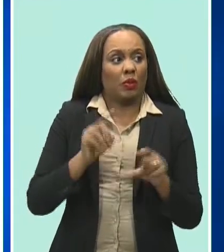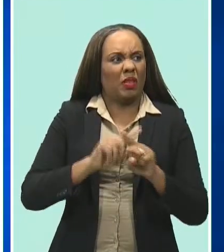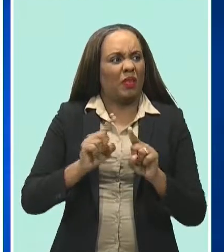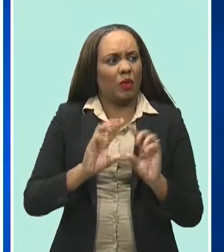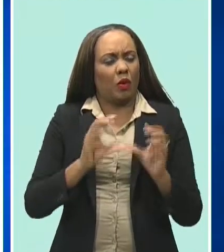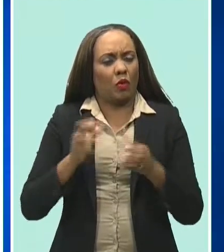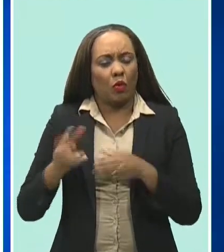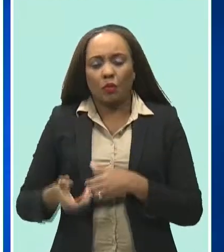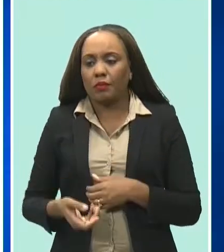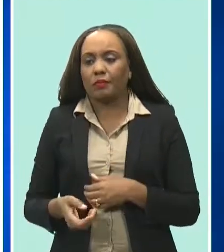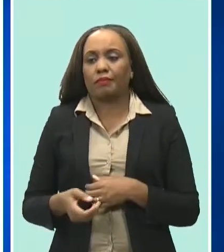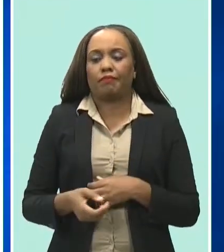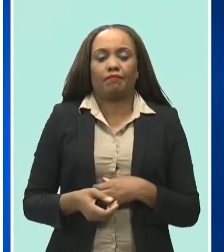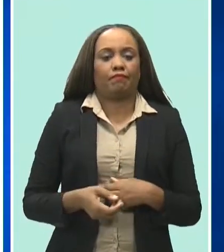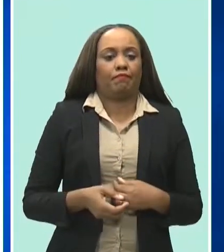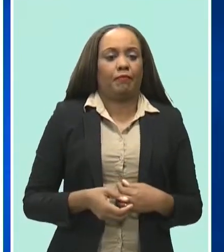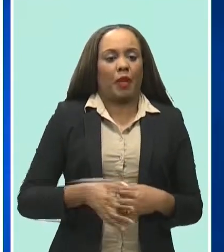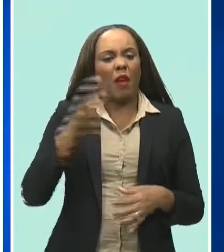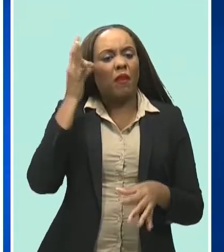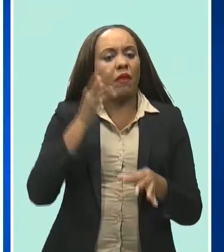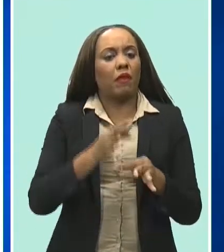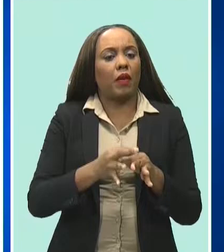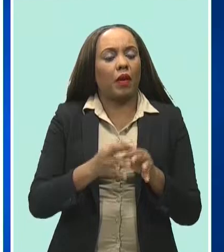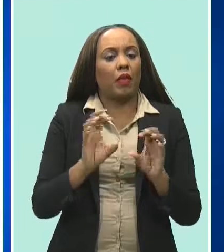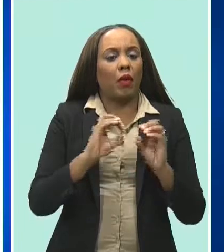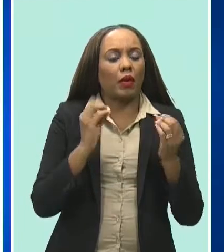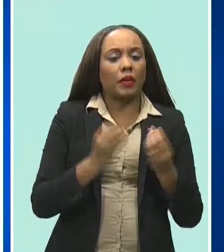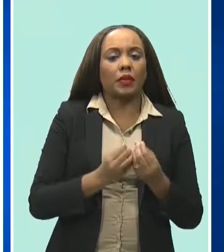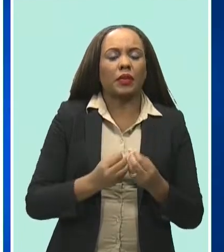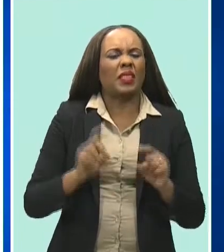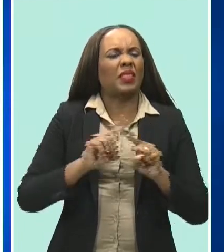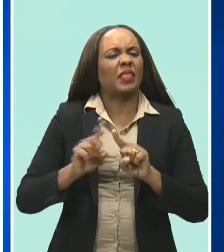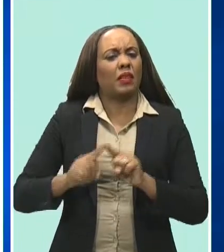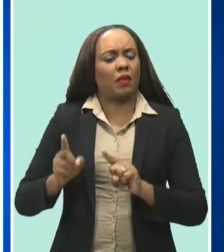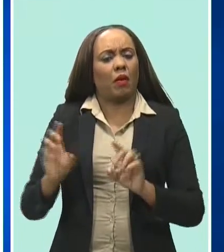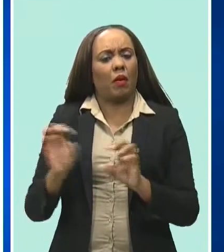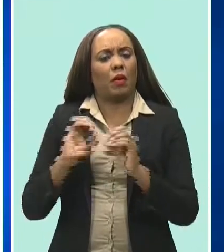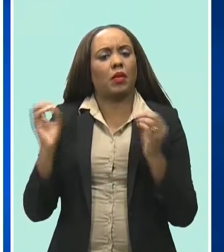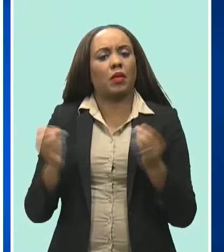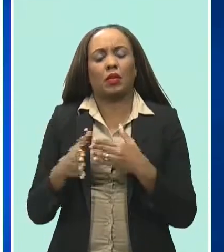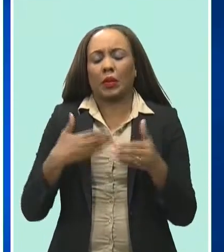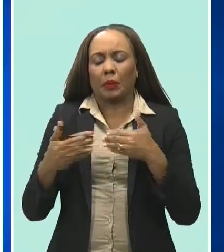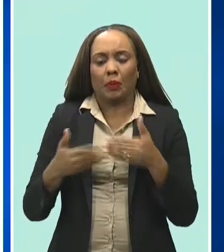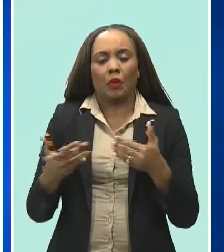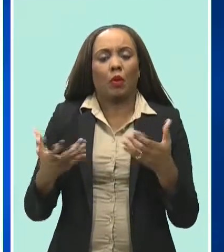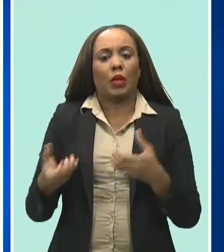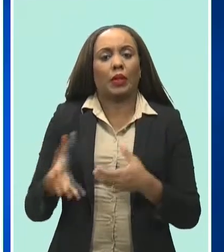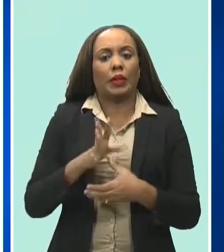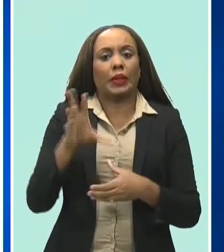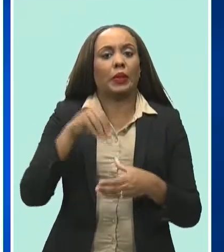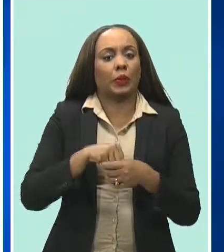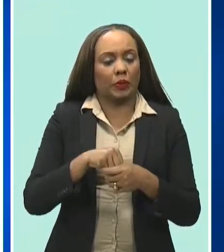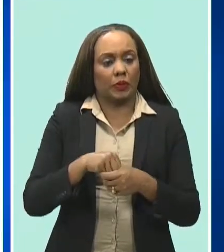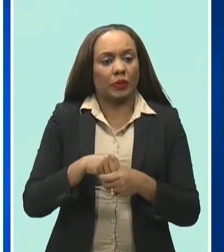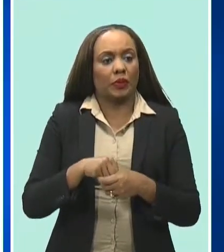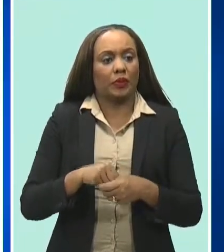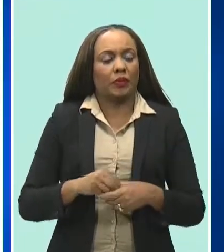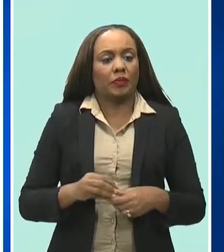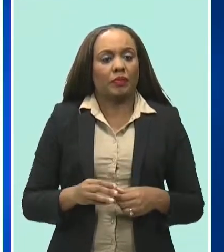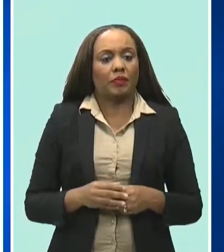faith-based, community-based organizations, NGOs, whatever the nomenclature that we use,